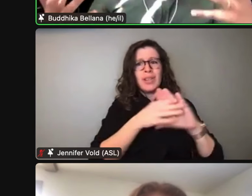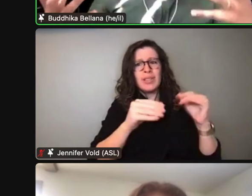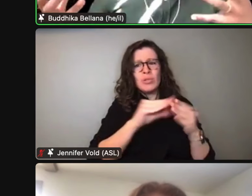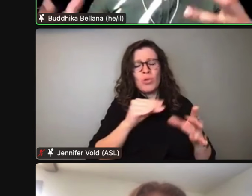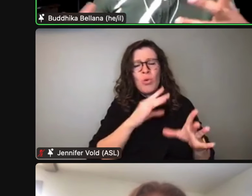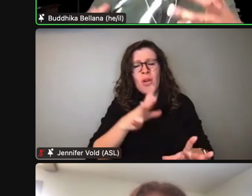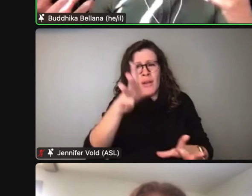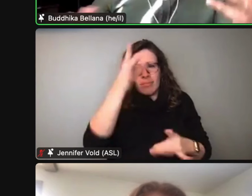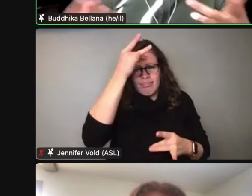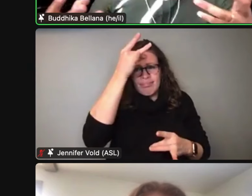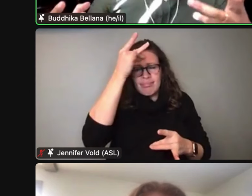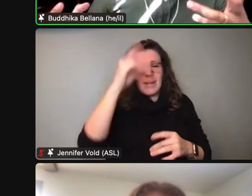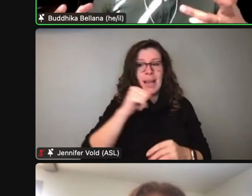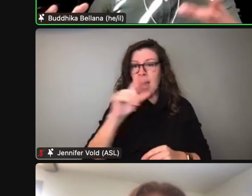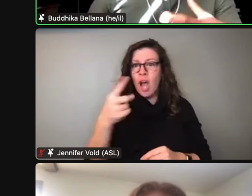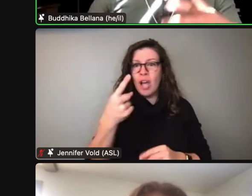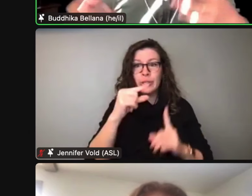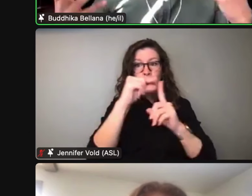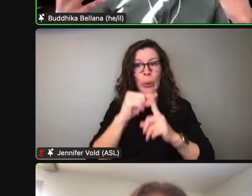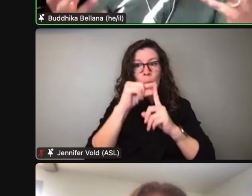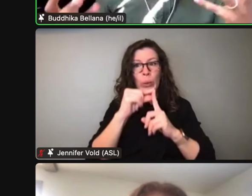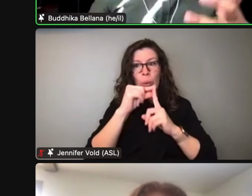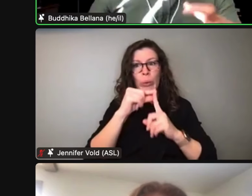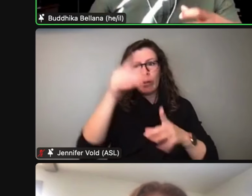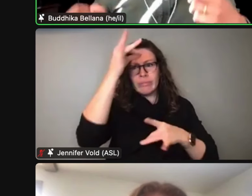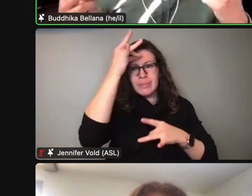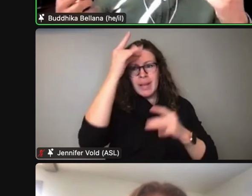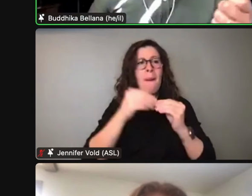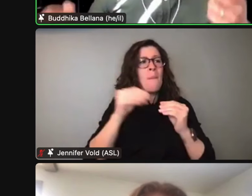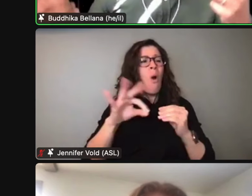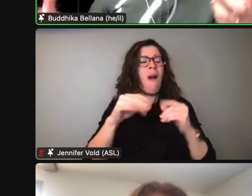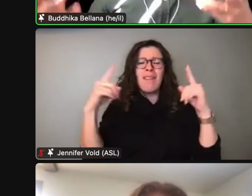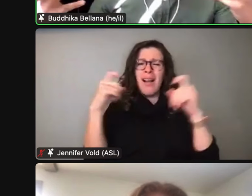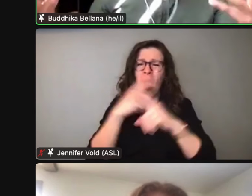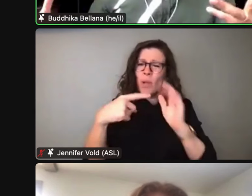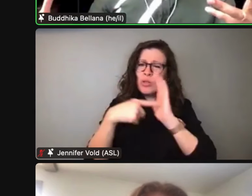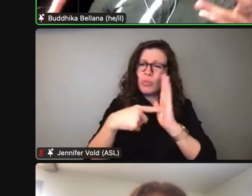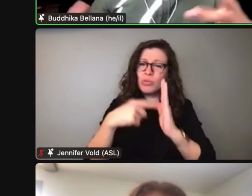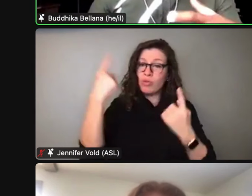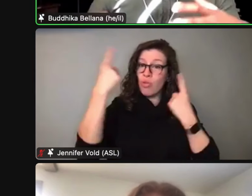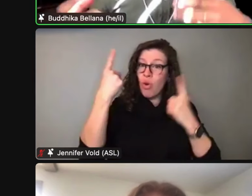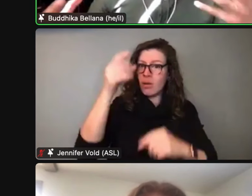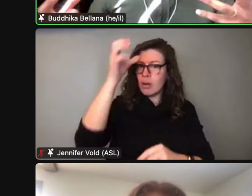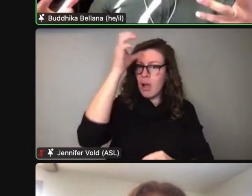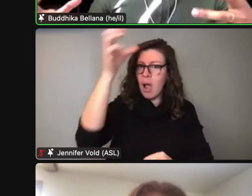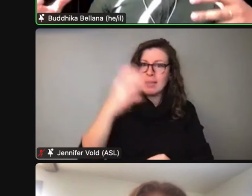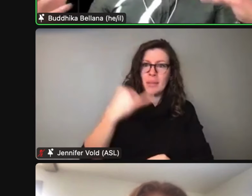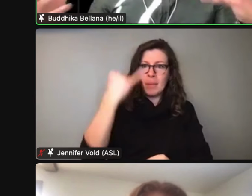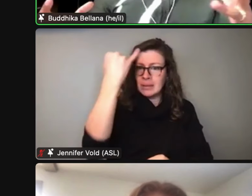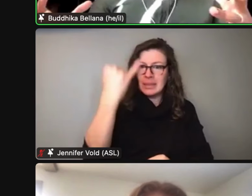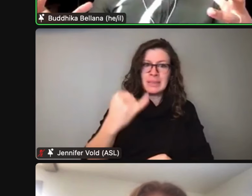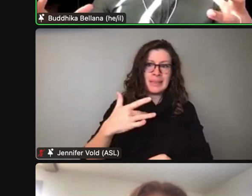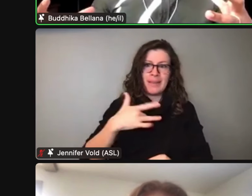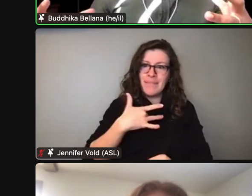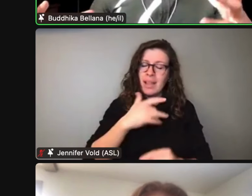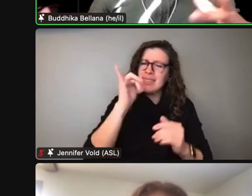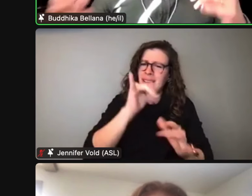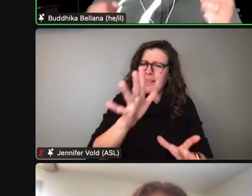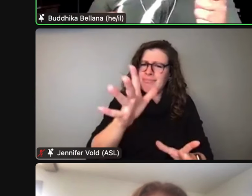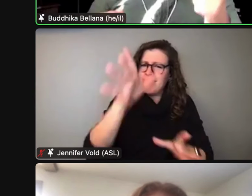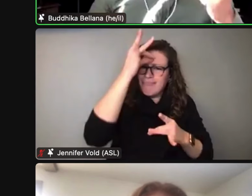like probably some more complex mental representations of events, of thoughts, concepts, ideas, feelings, that kind of stuff